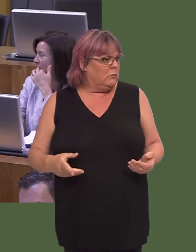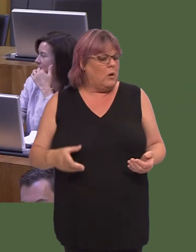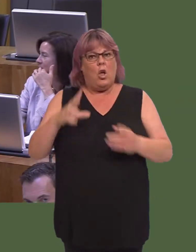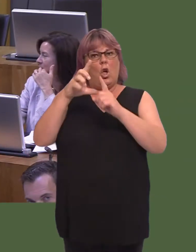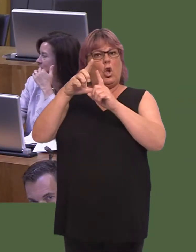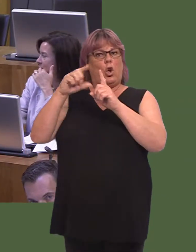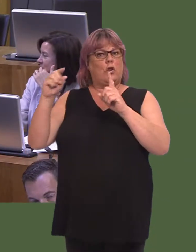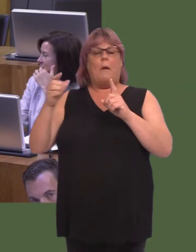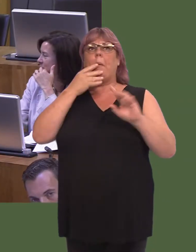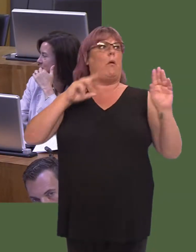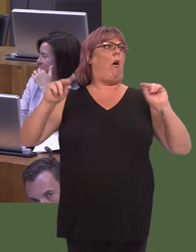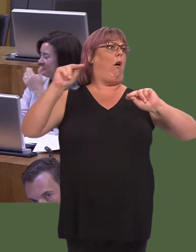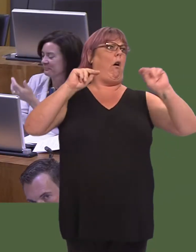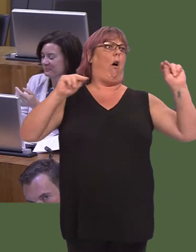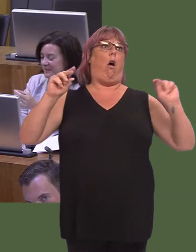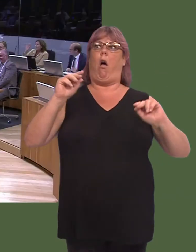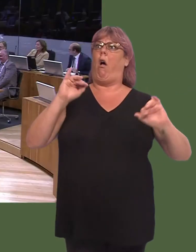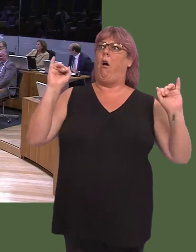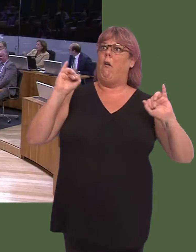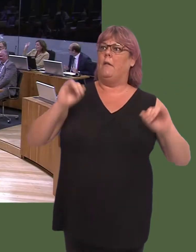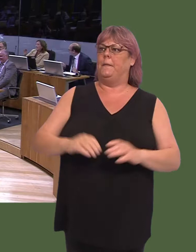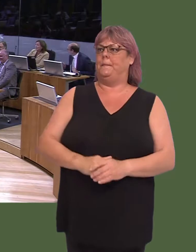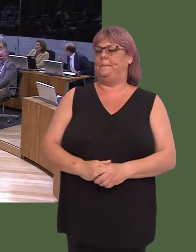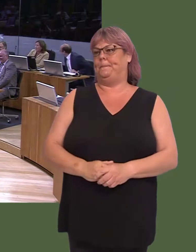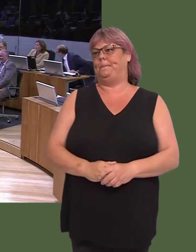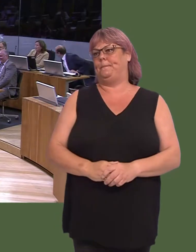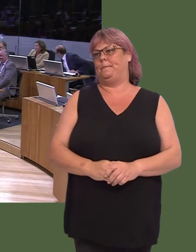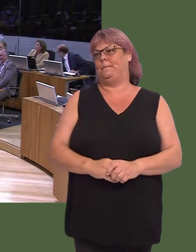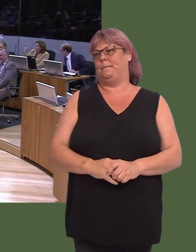so shameful to the Conservatives in London?